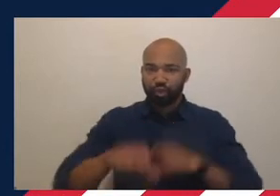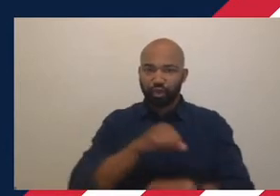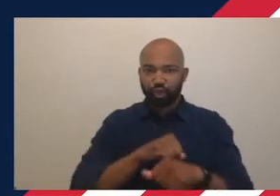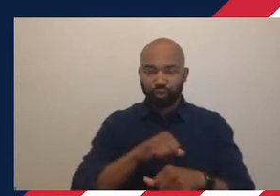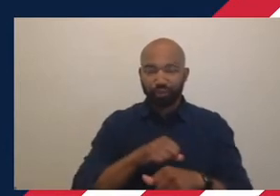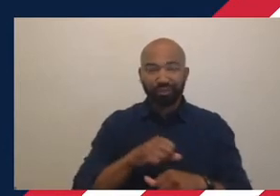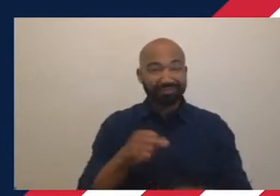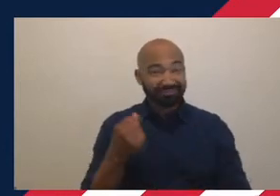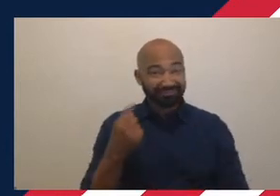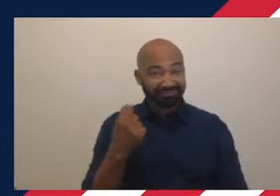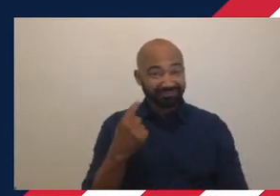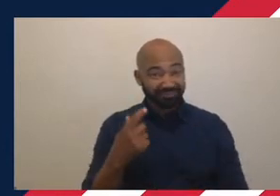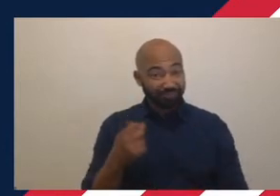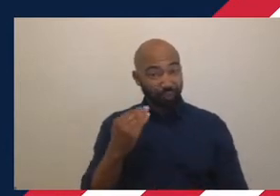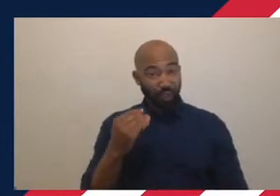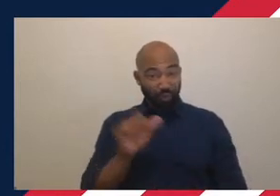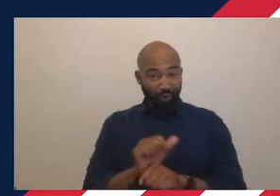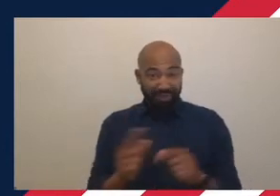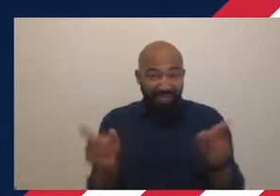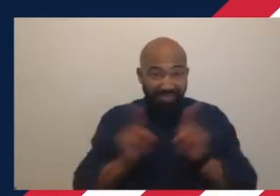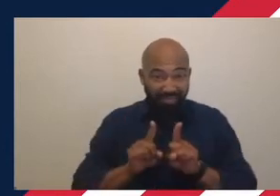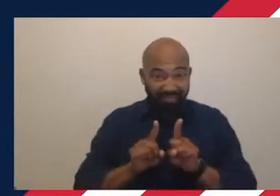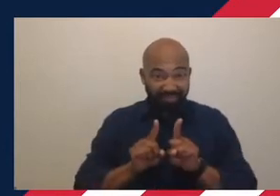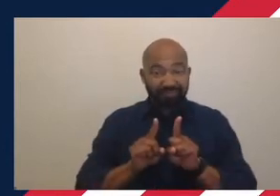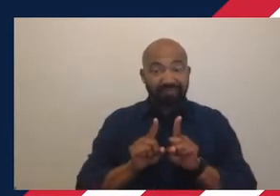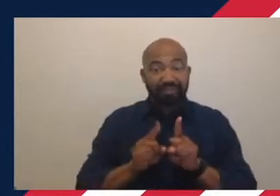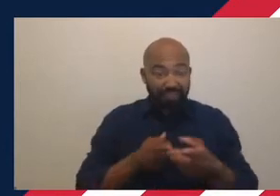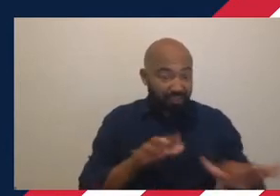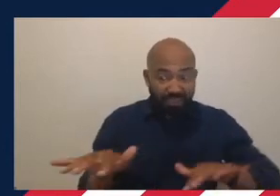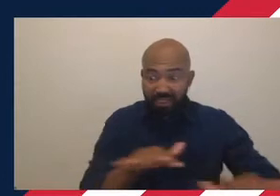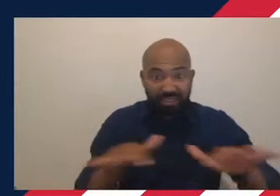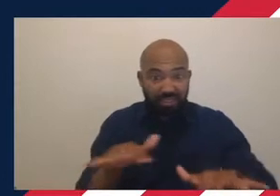to social distance. It's impossible.